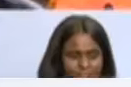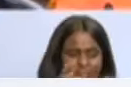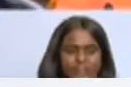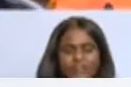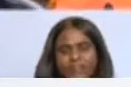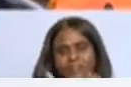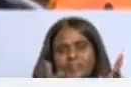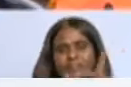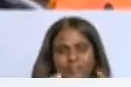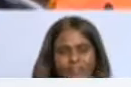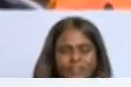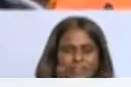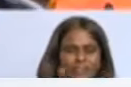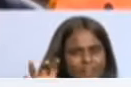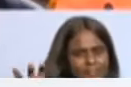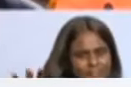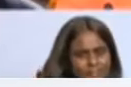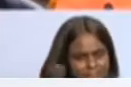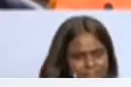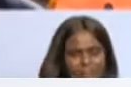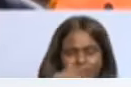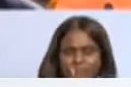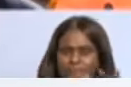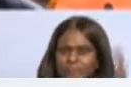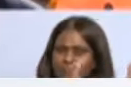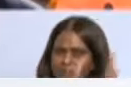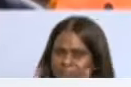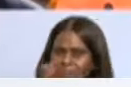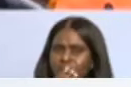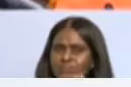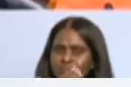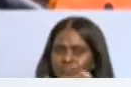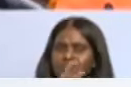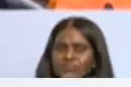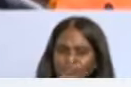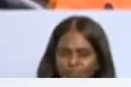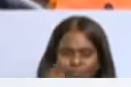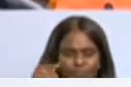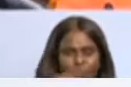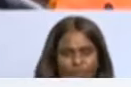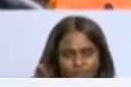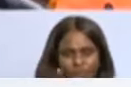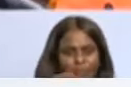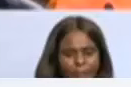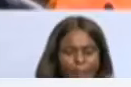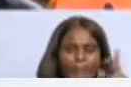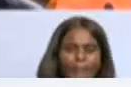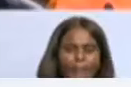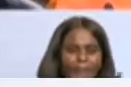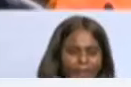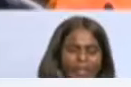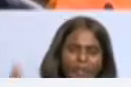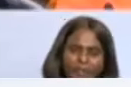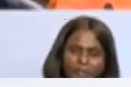players in the sector to design attractive packages for our people to promote